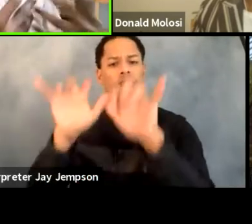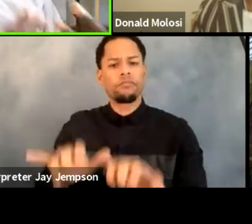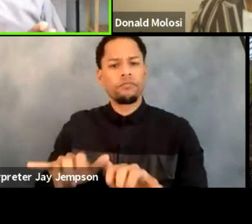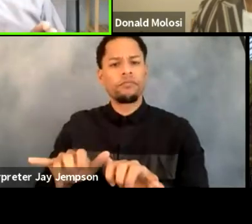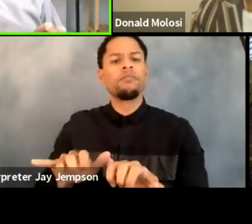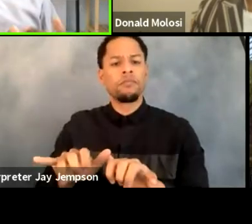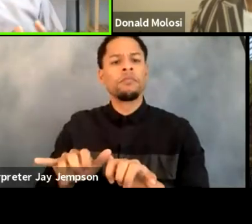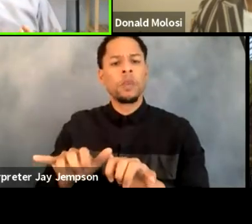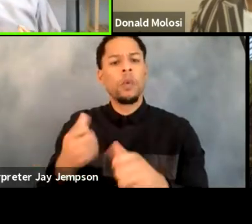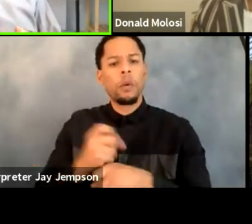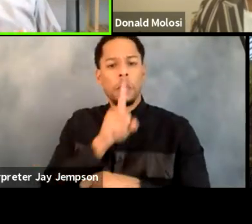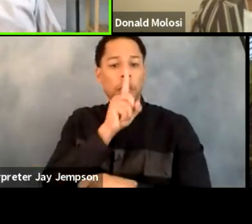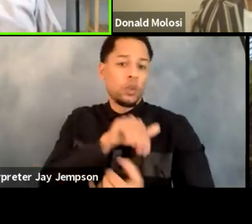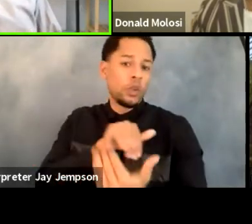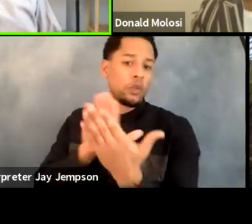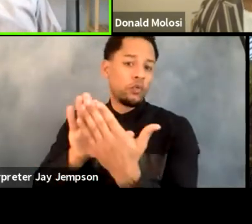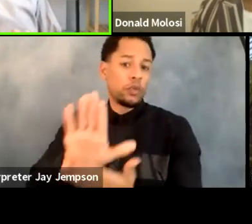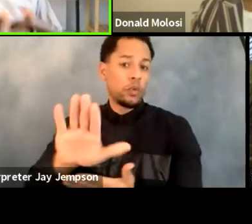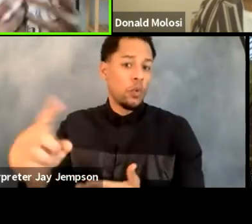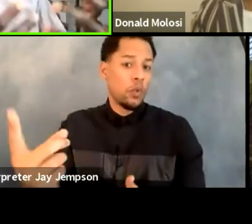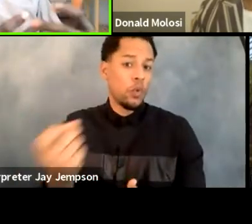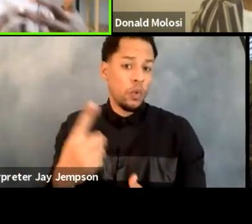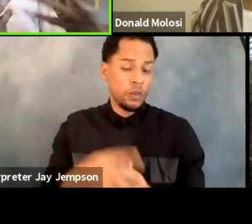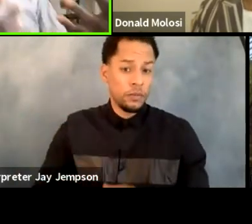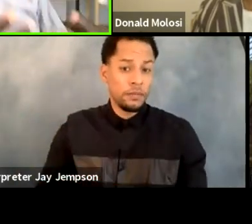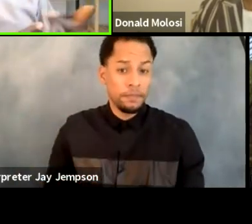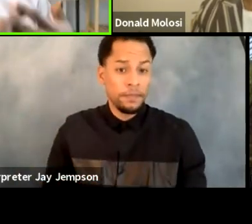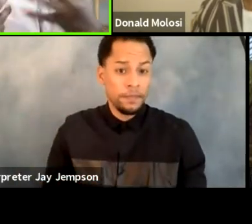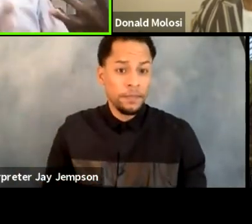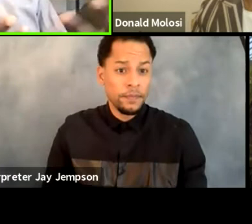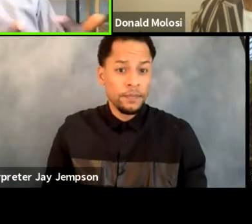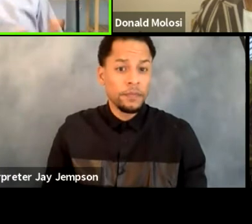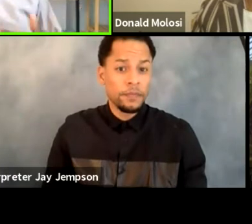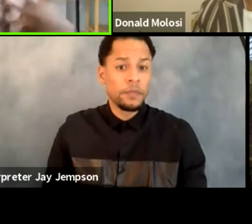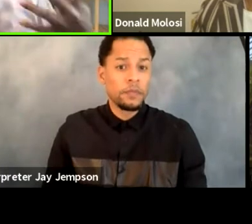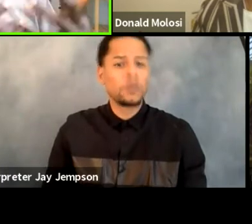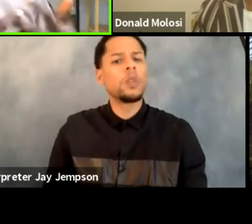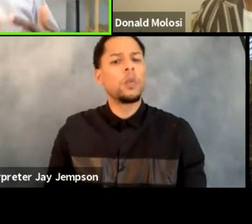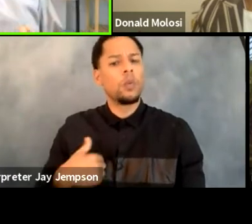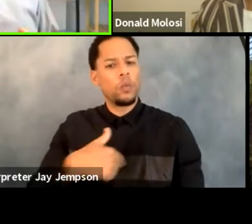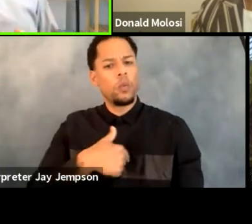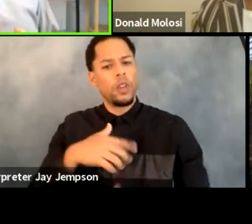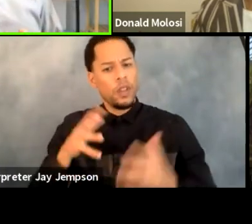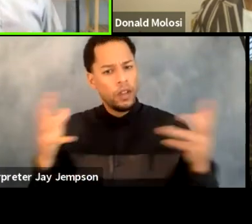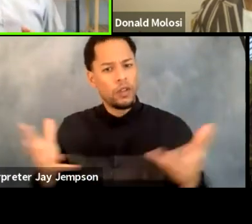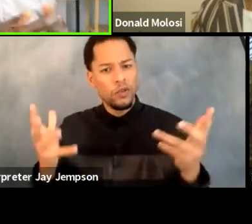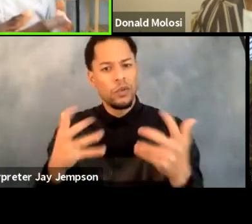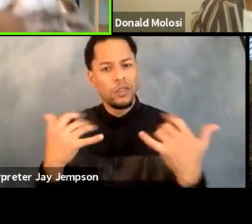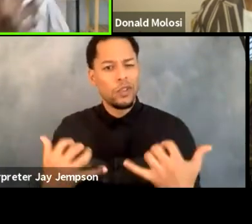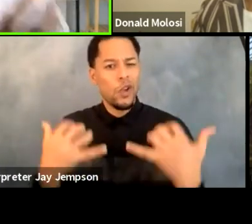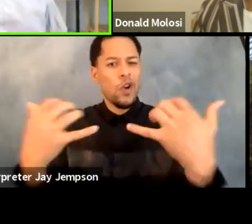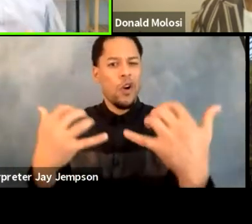ideas to attend to them. We encourage the interaction